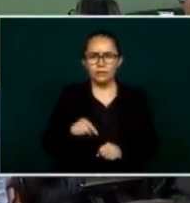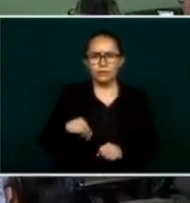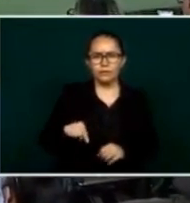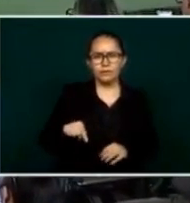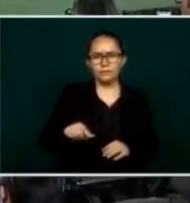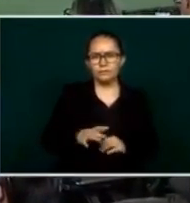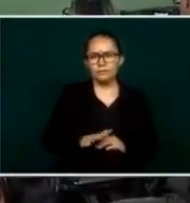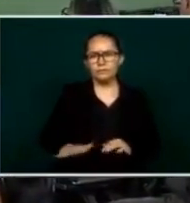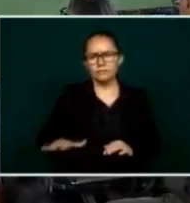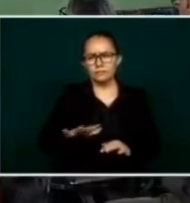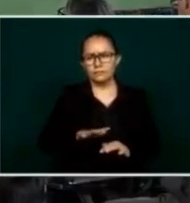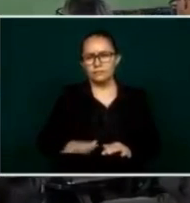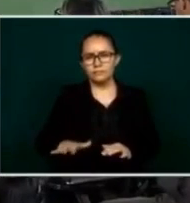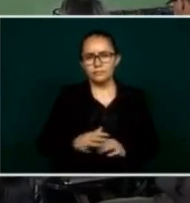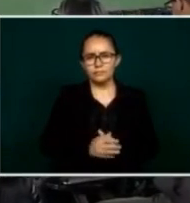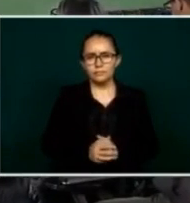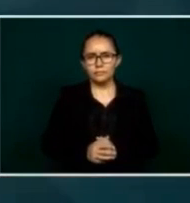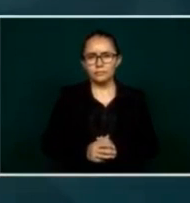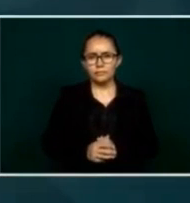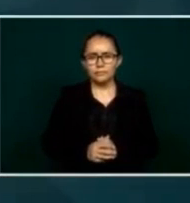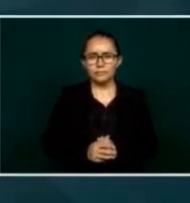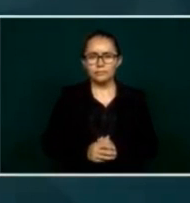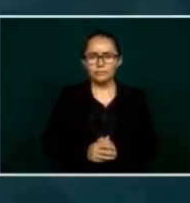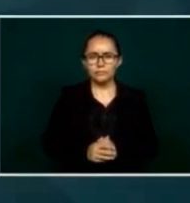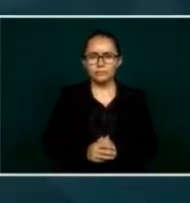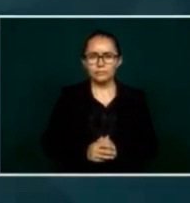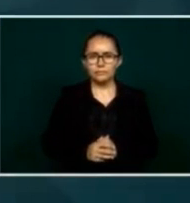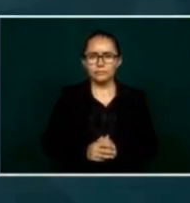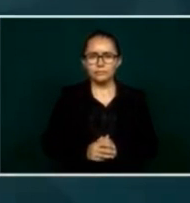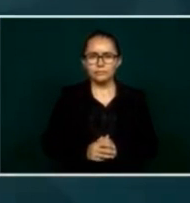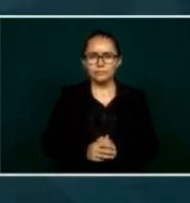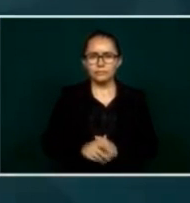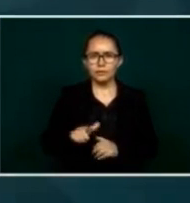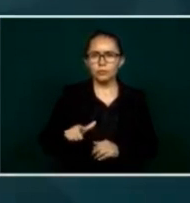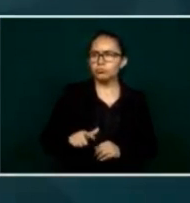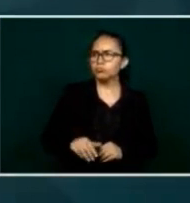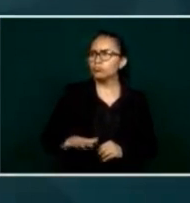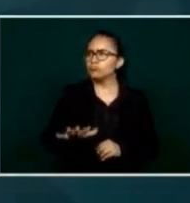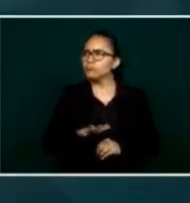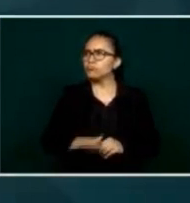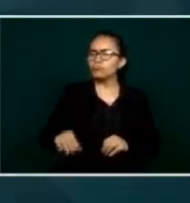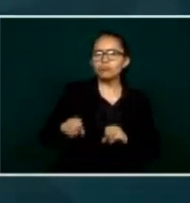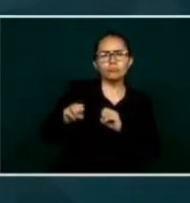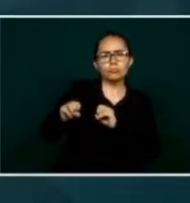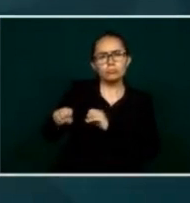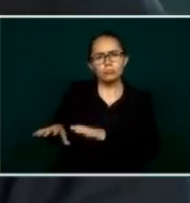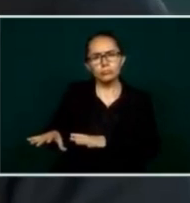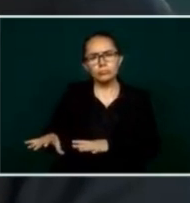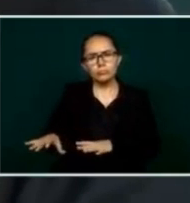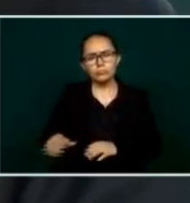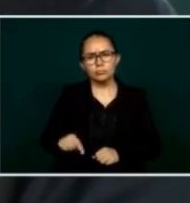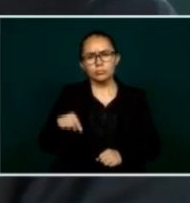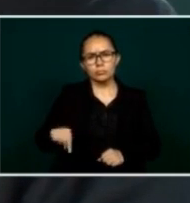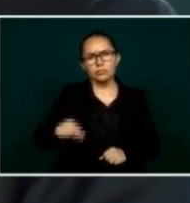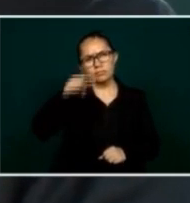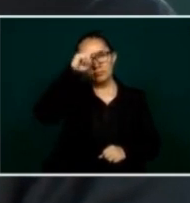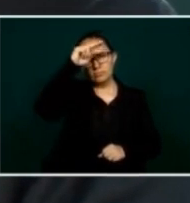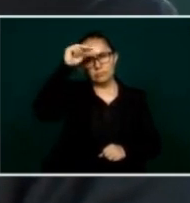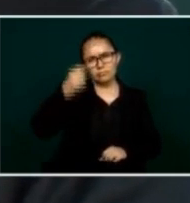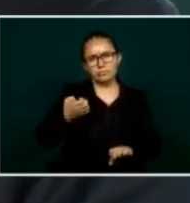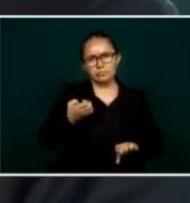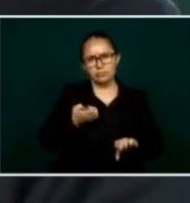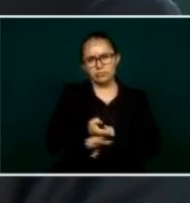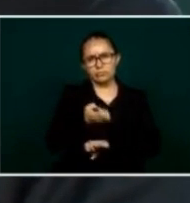flea in the past, a state that was abandoned, a